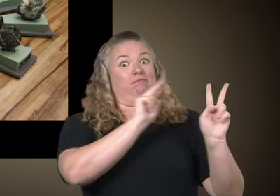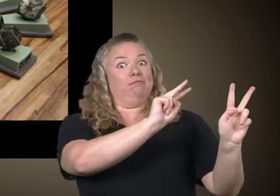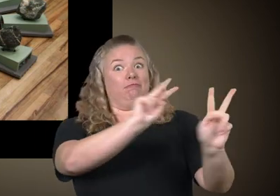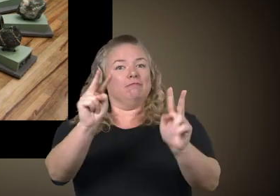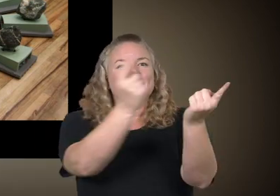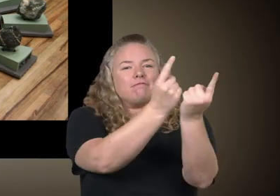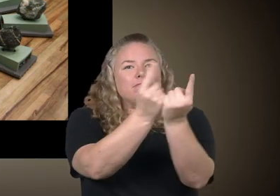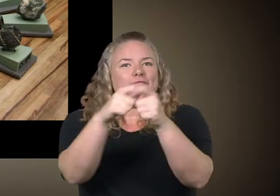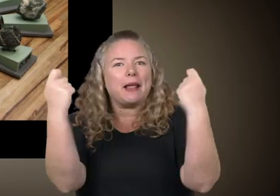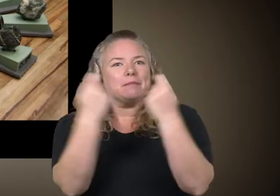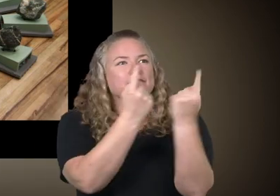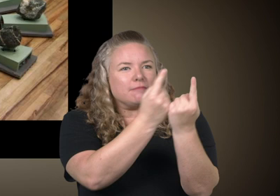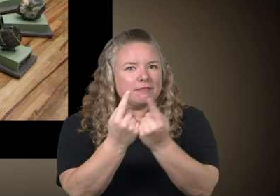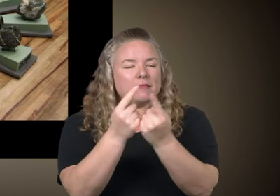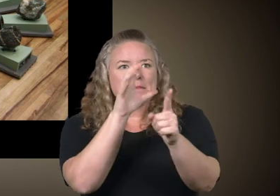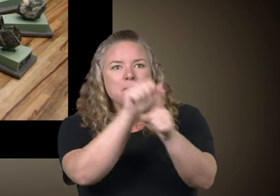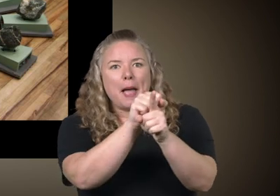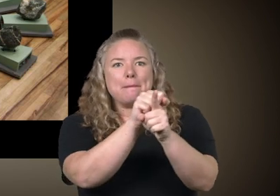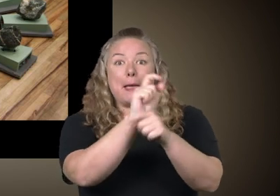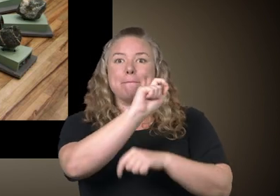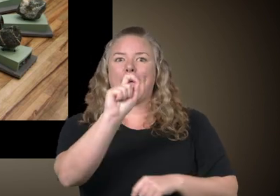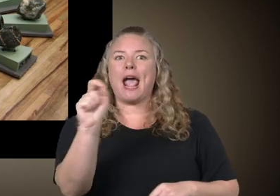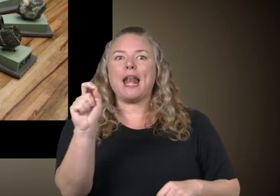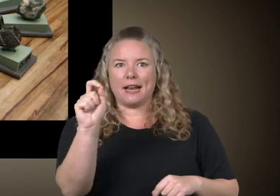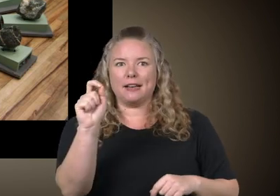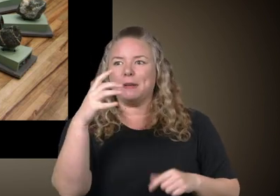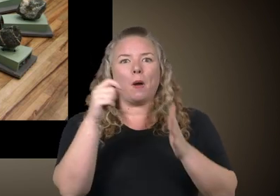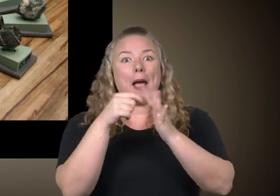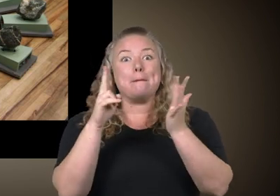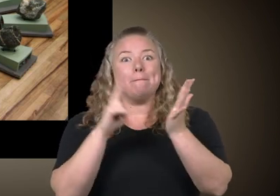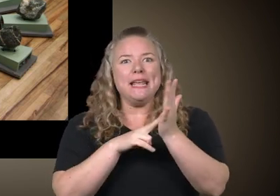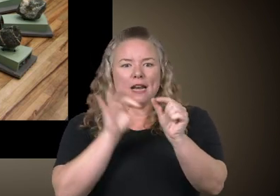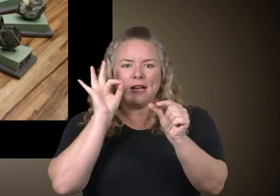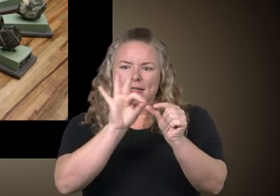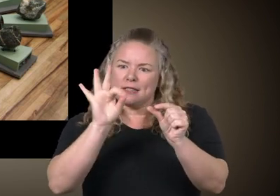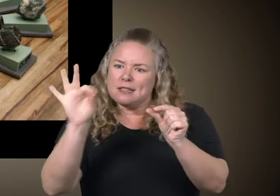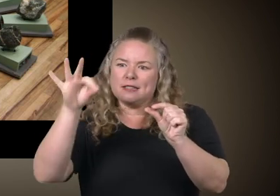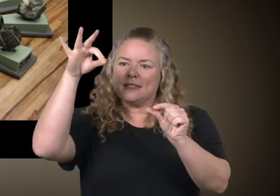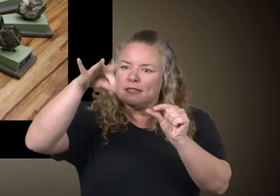in cabinets and a pen, which he'd put pins into,